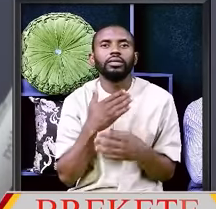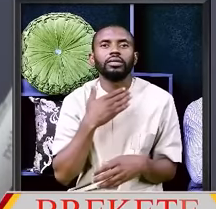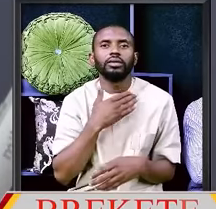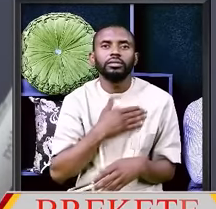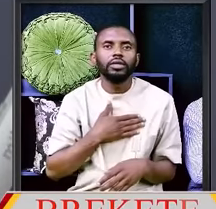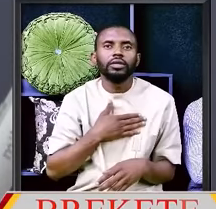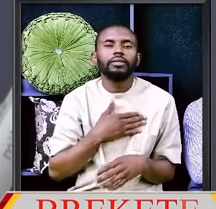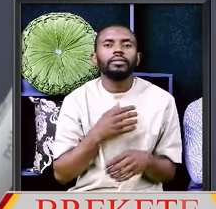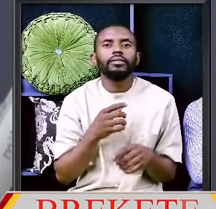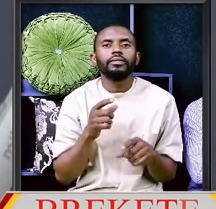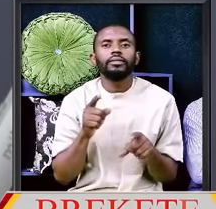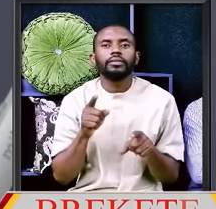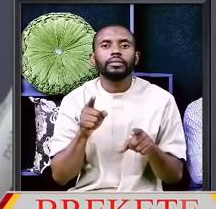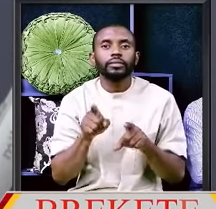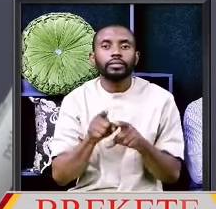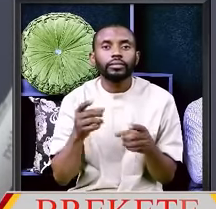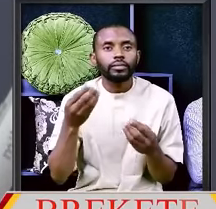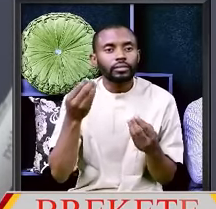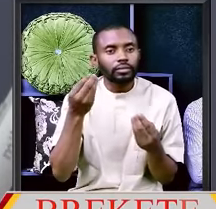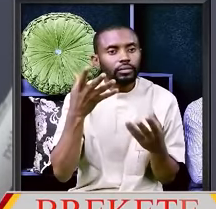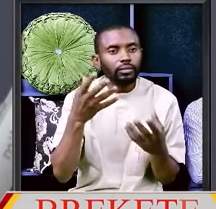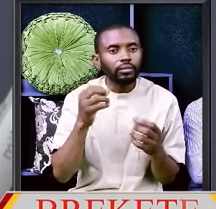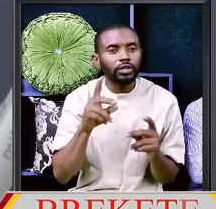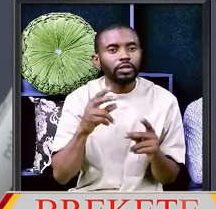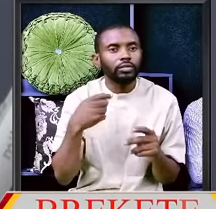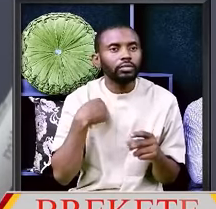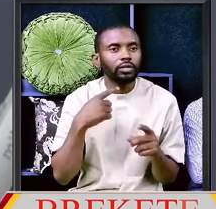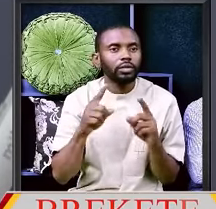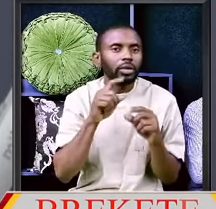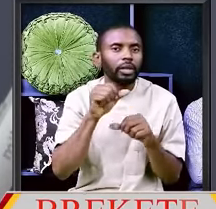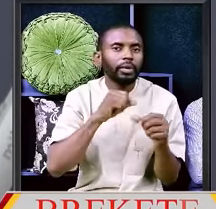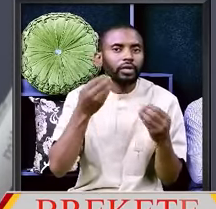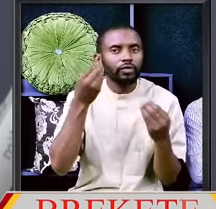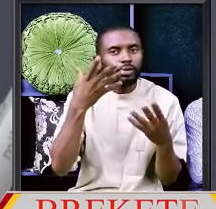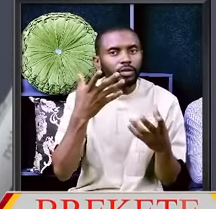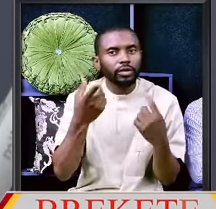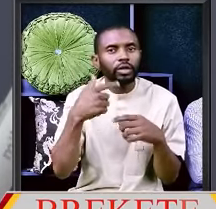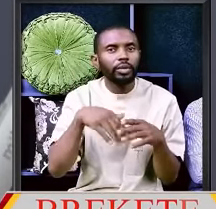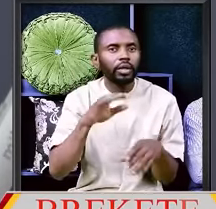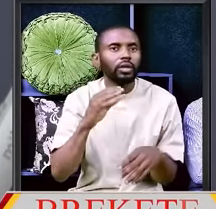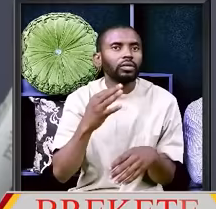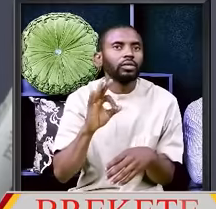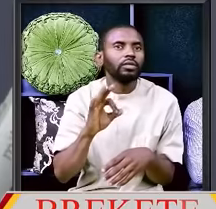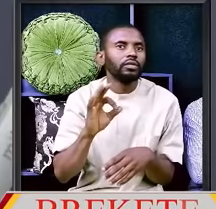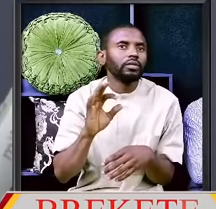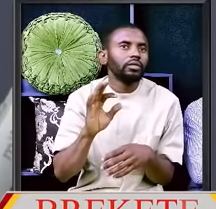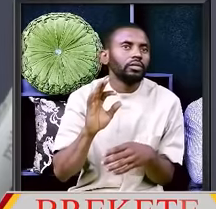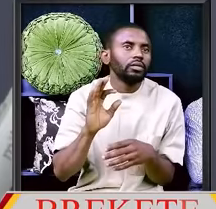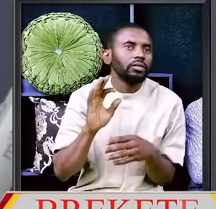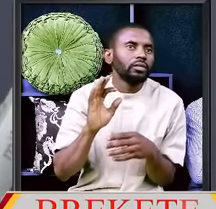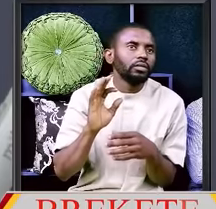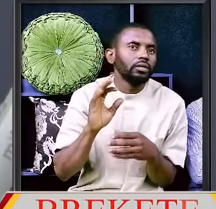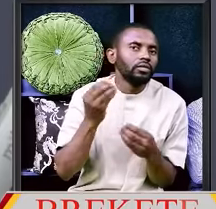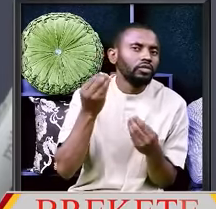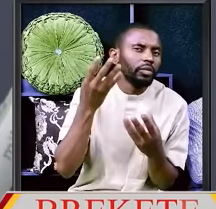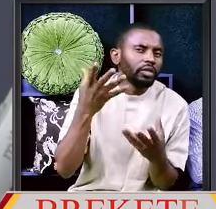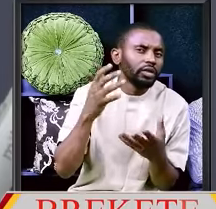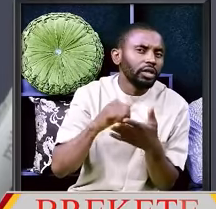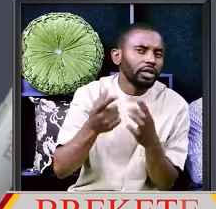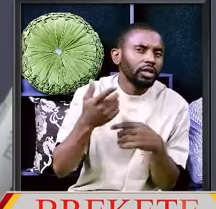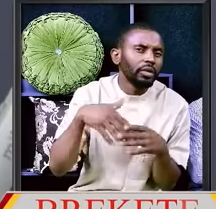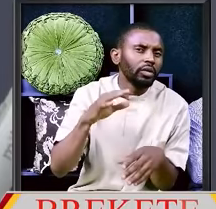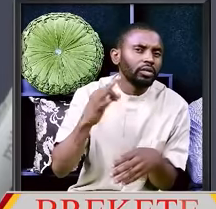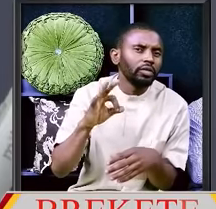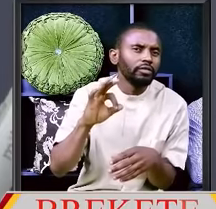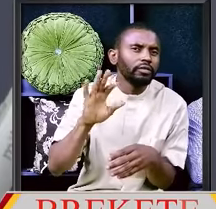Please. So, like the information, okay, are we talking about the information that came out of his mouth, or you don't want the information that came out